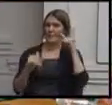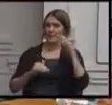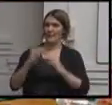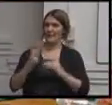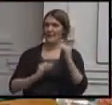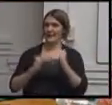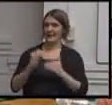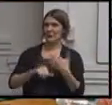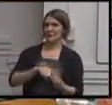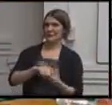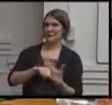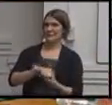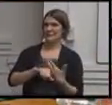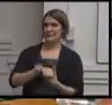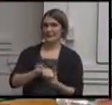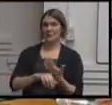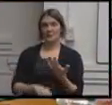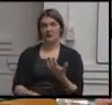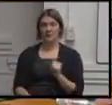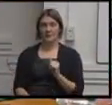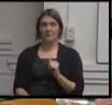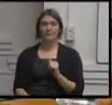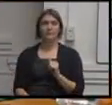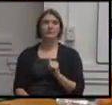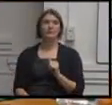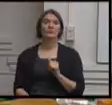And based on discussions both with